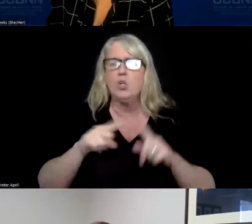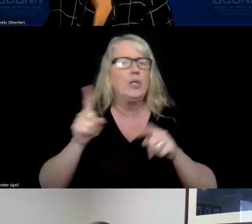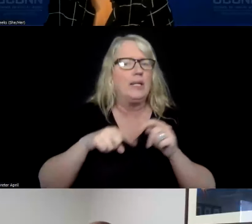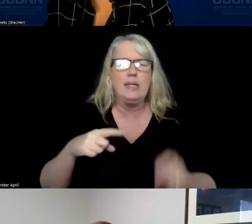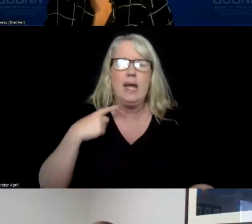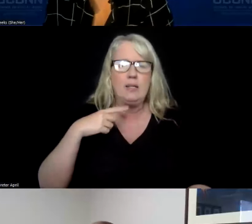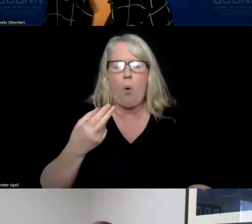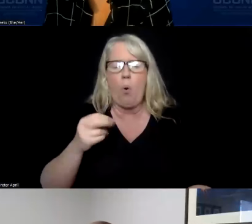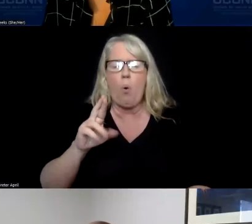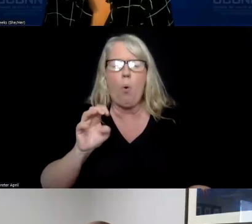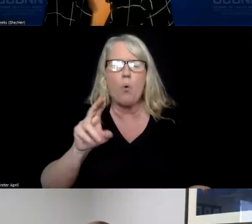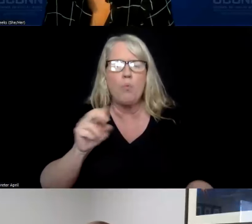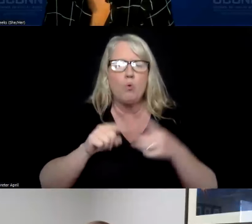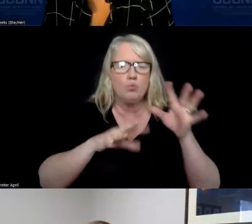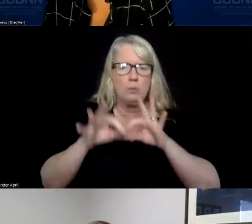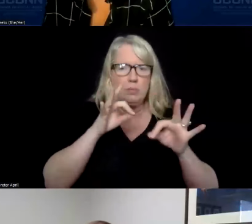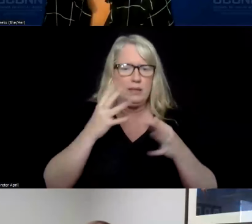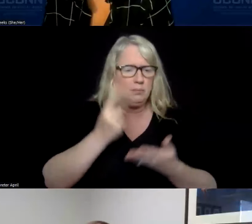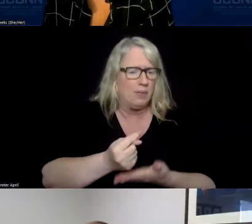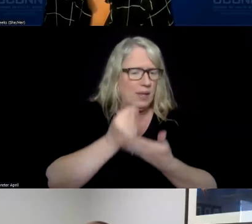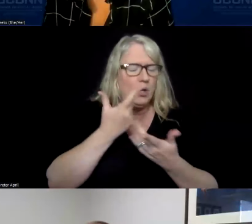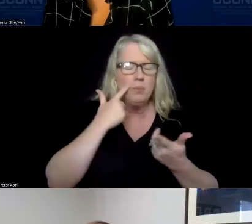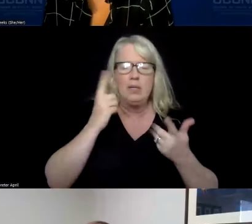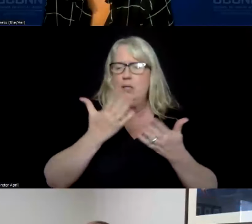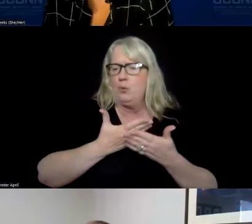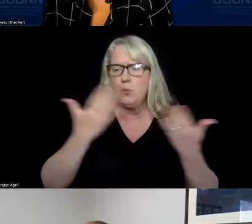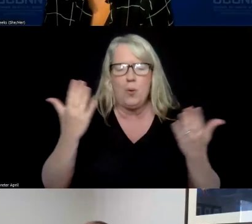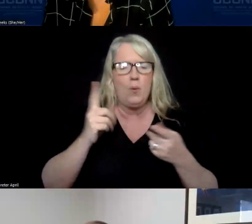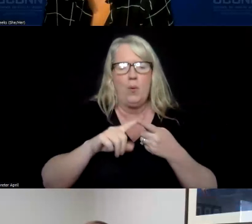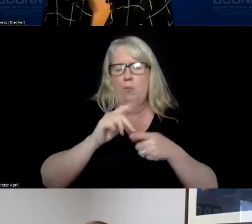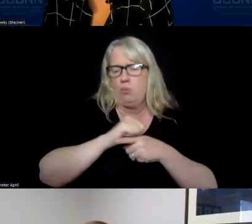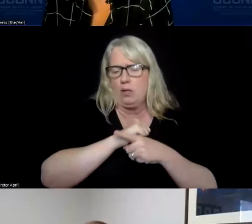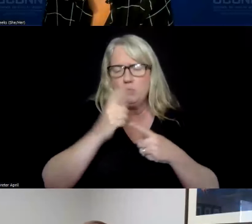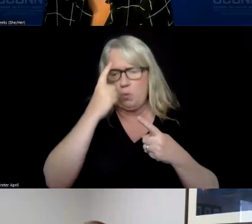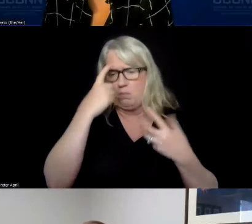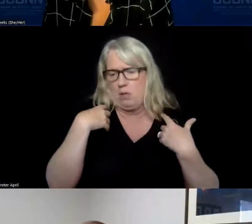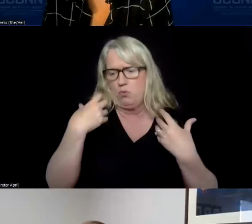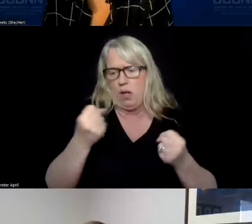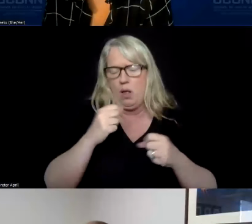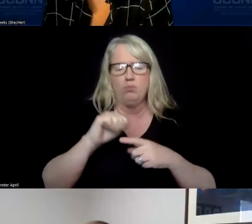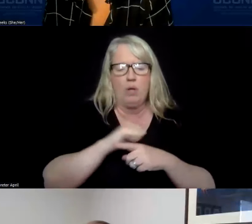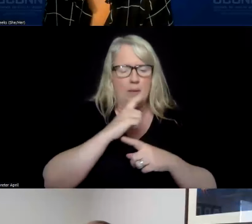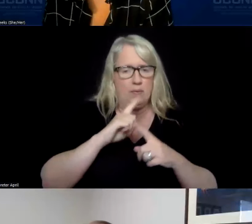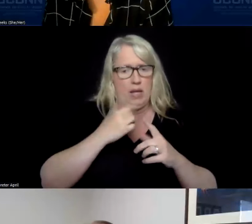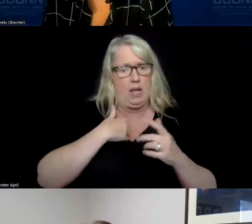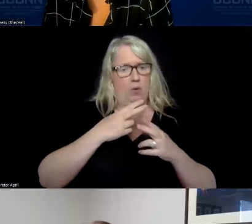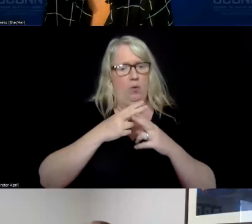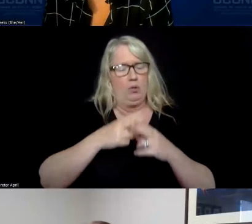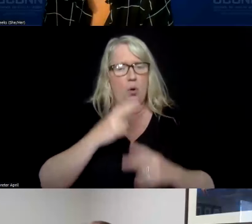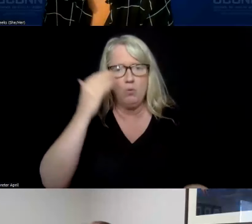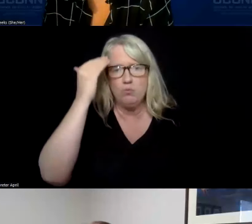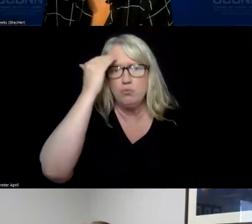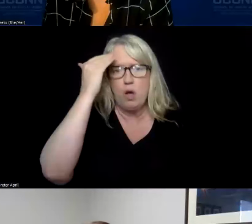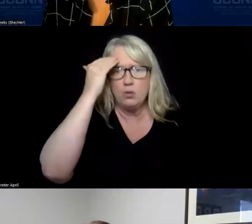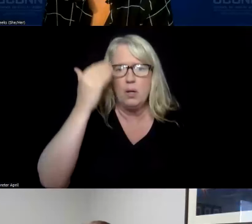no surgical options. There was no mental health practices out there that actually were what I would call knowledgeable